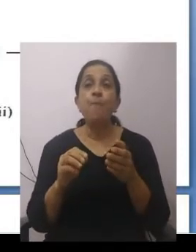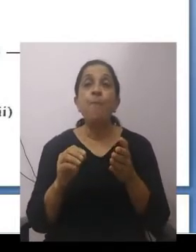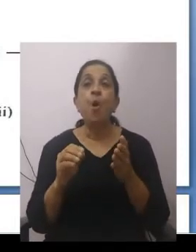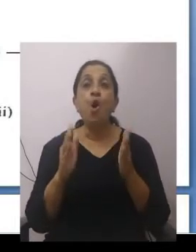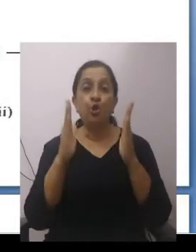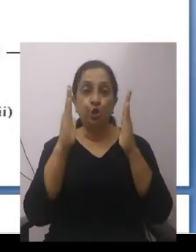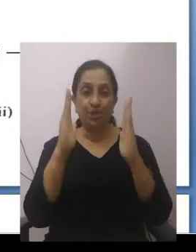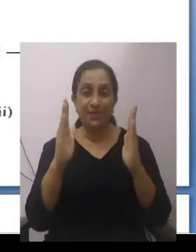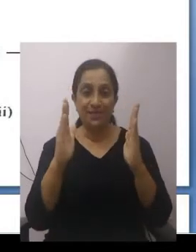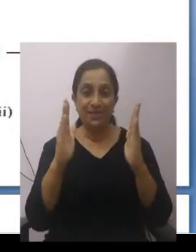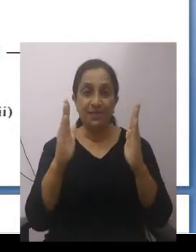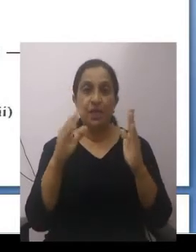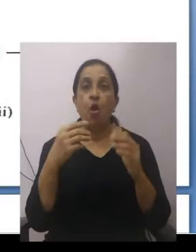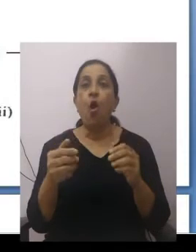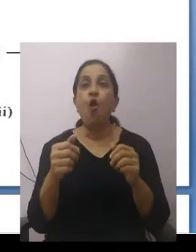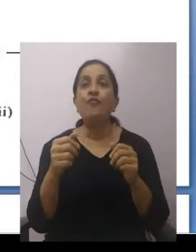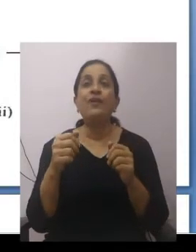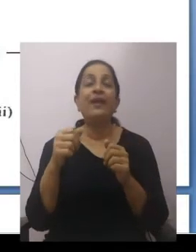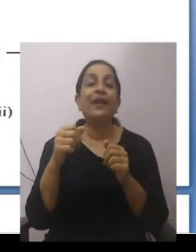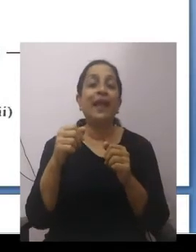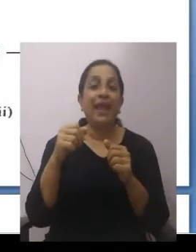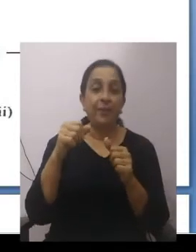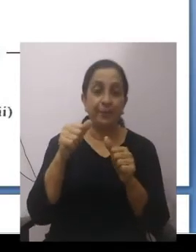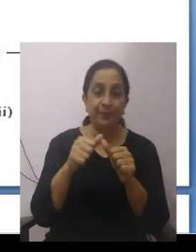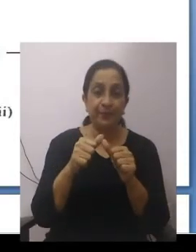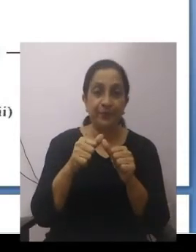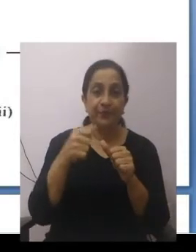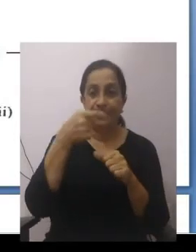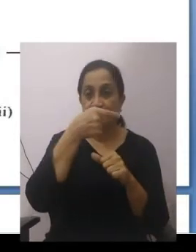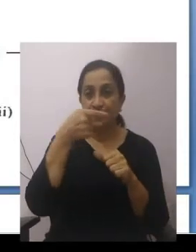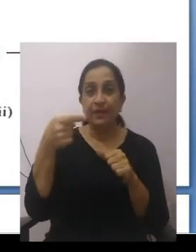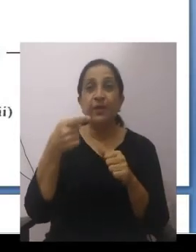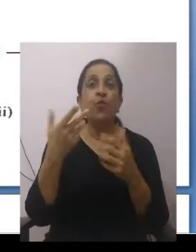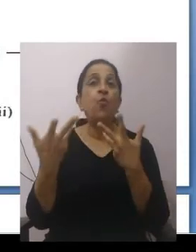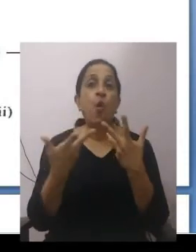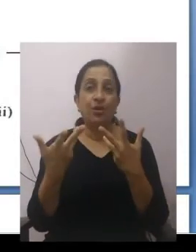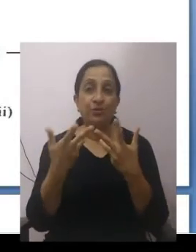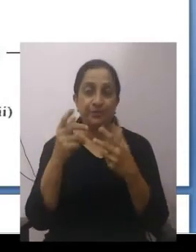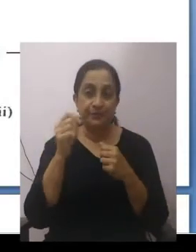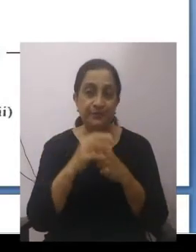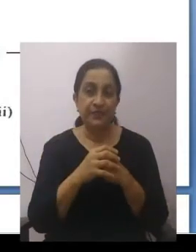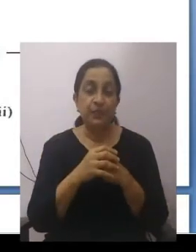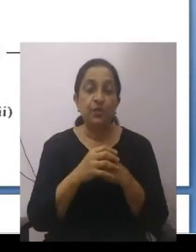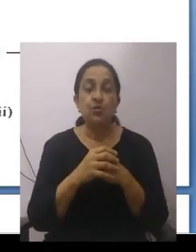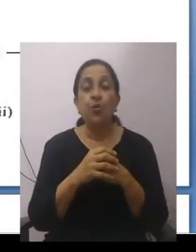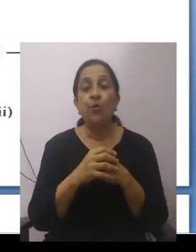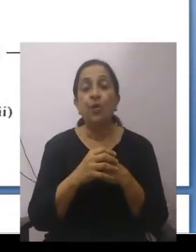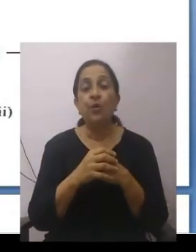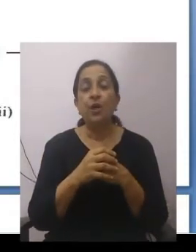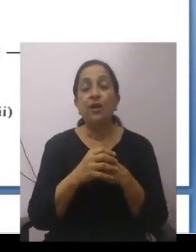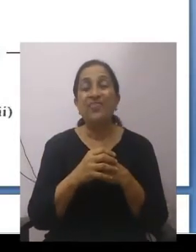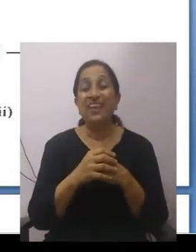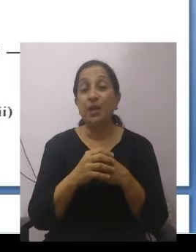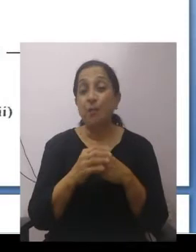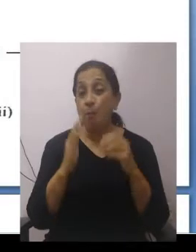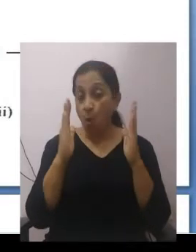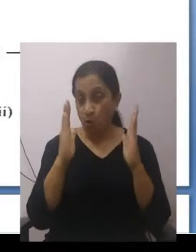modulus of a vector A? Always modulus